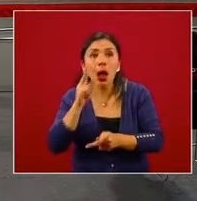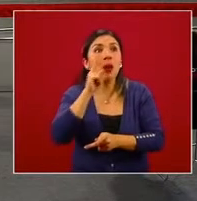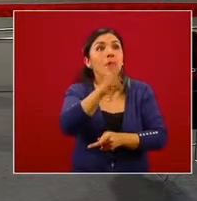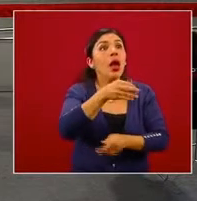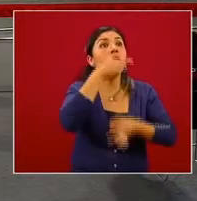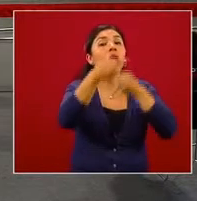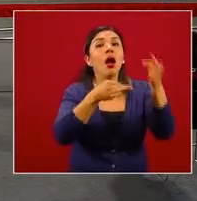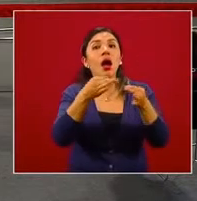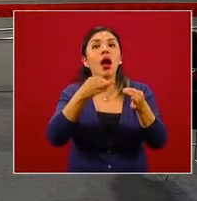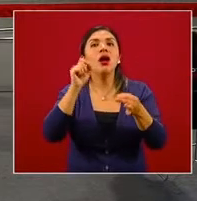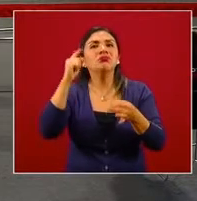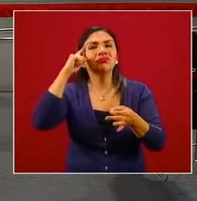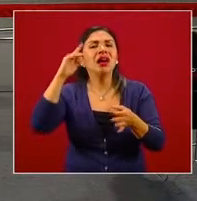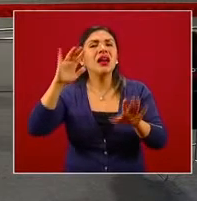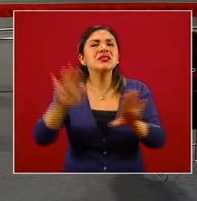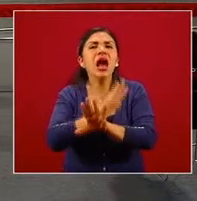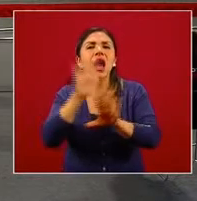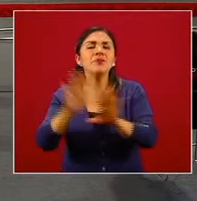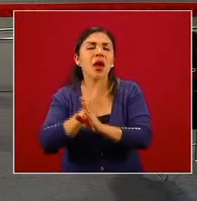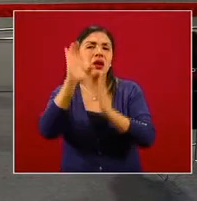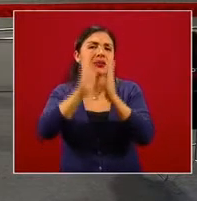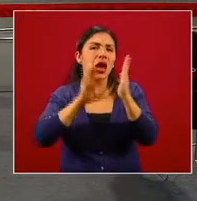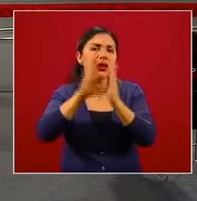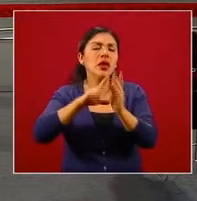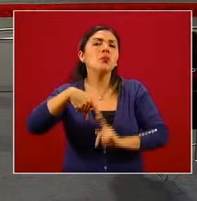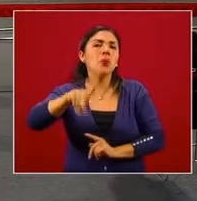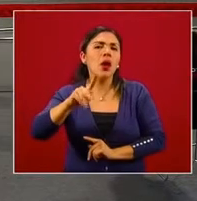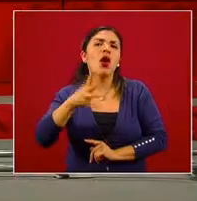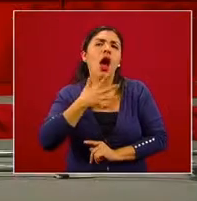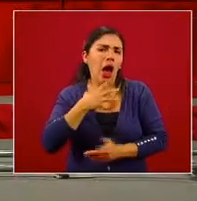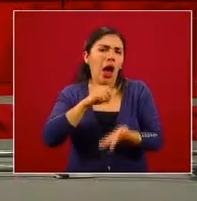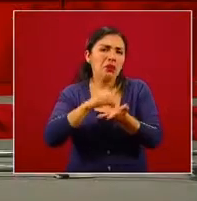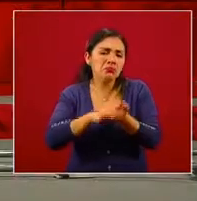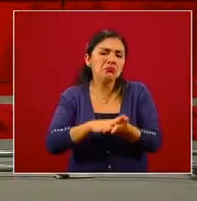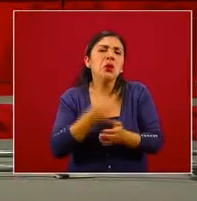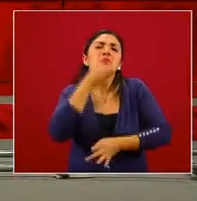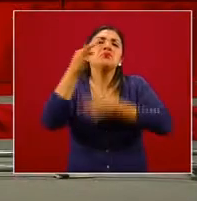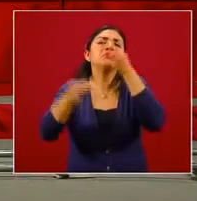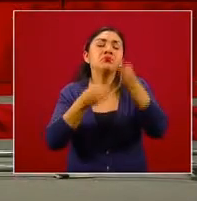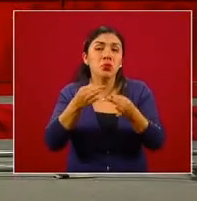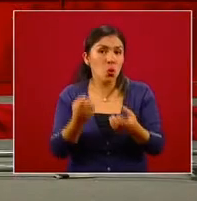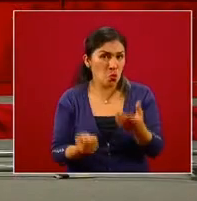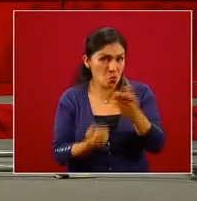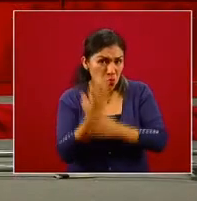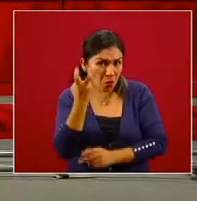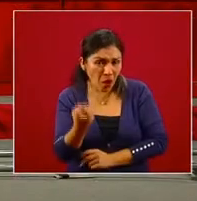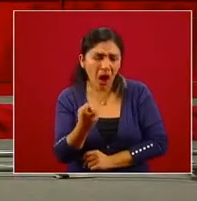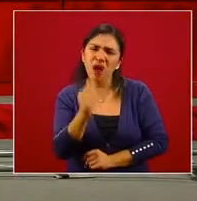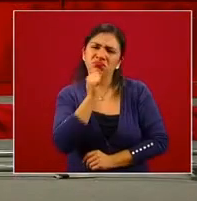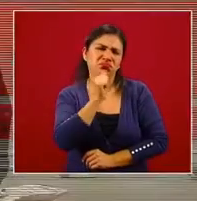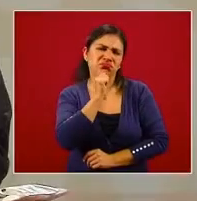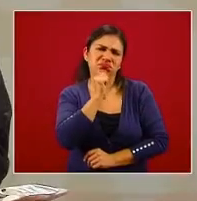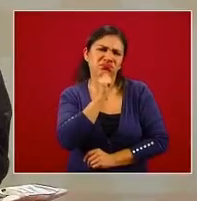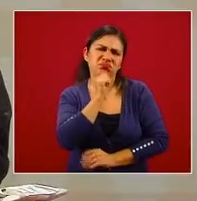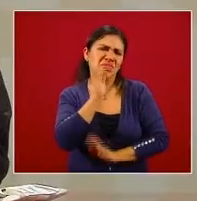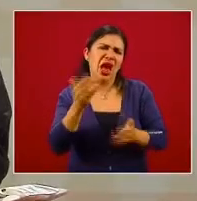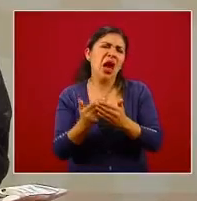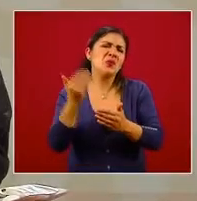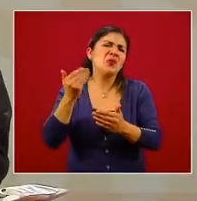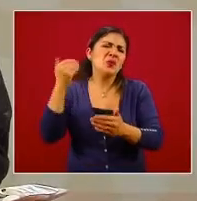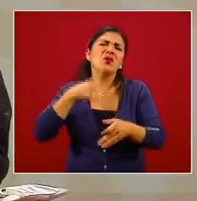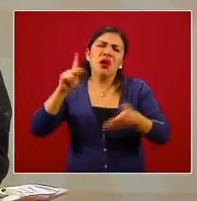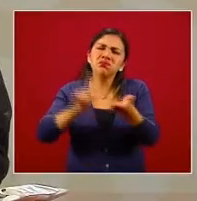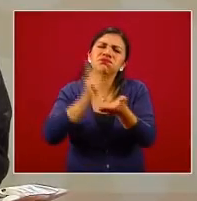we have some information that comes out, and then other people have information, and then everyone is bringing out their own information. I have